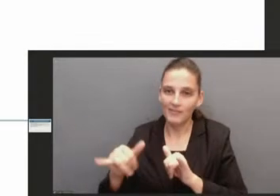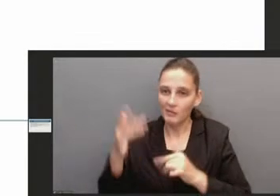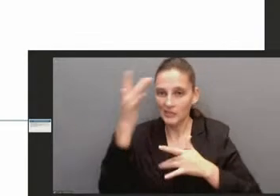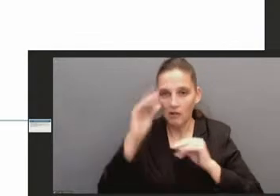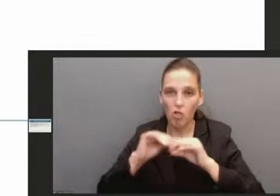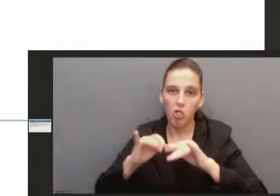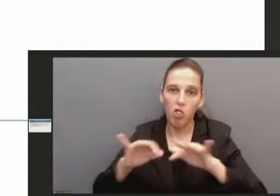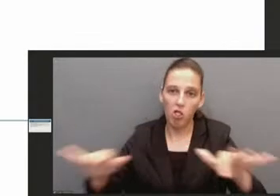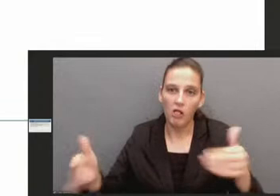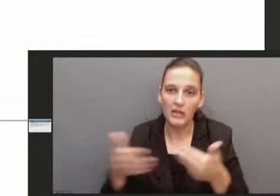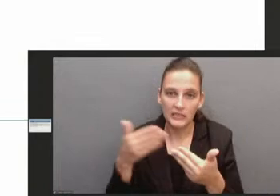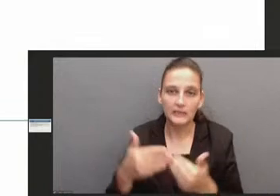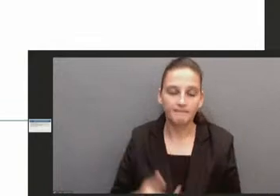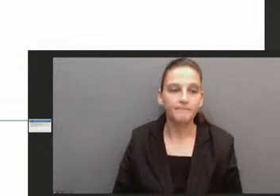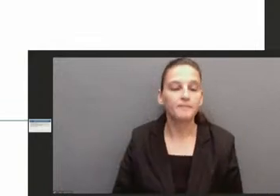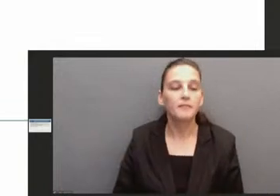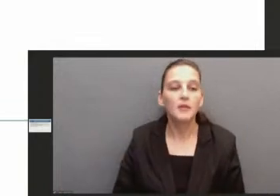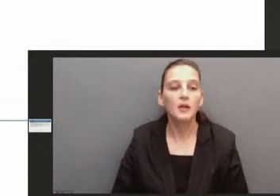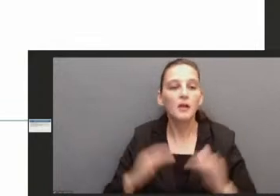So in problem statement number 4,